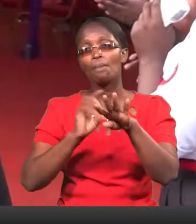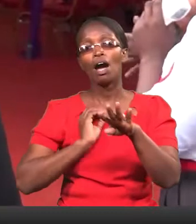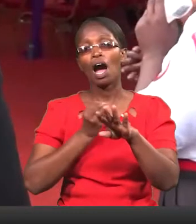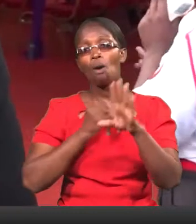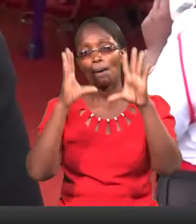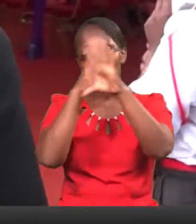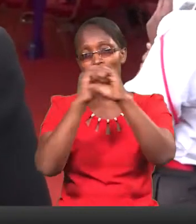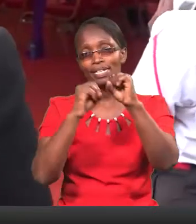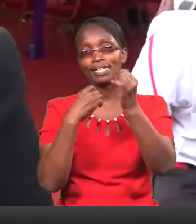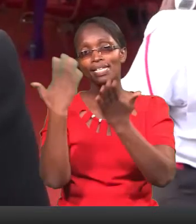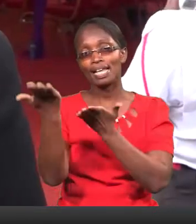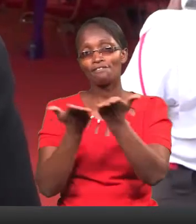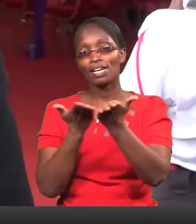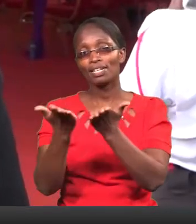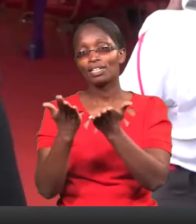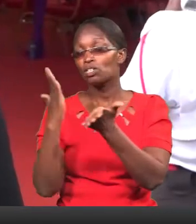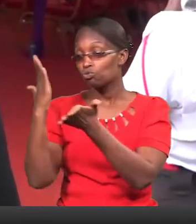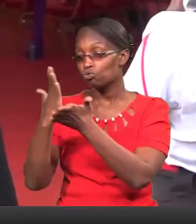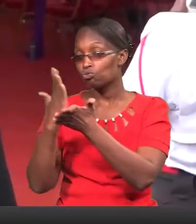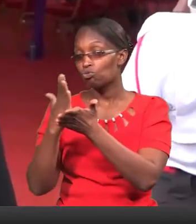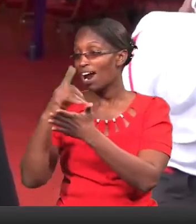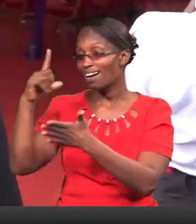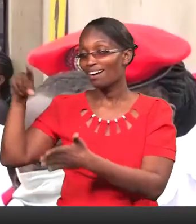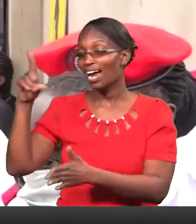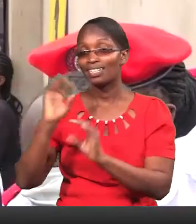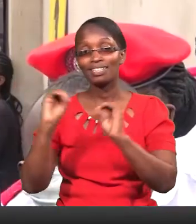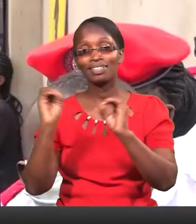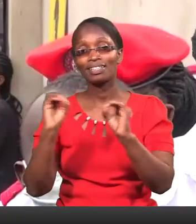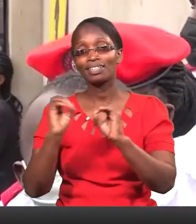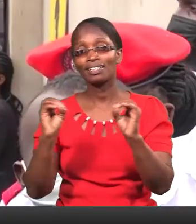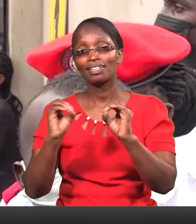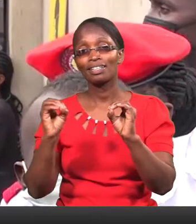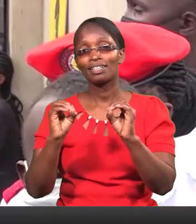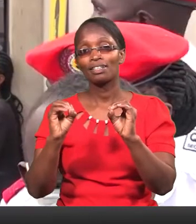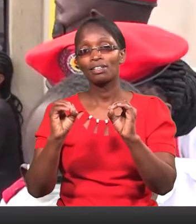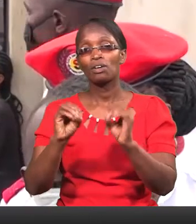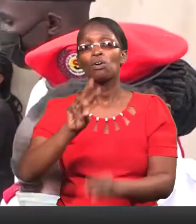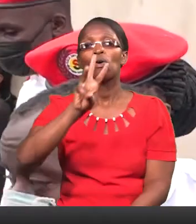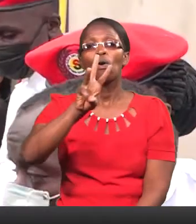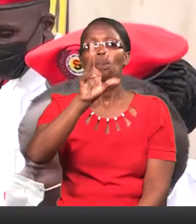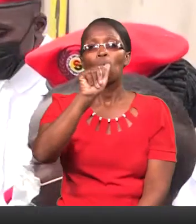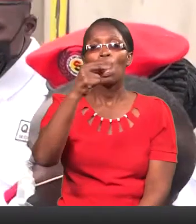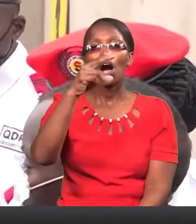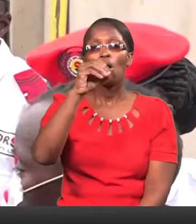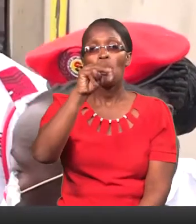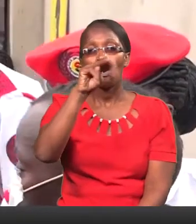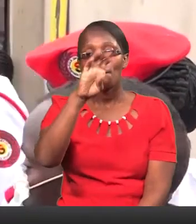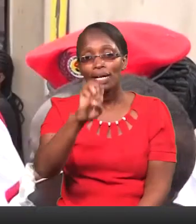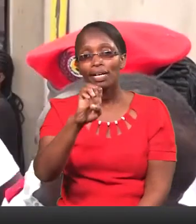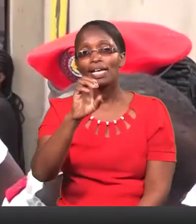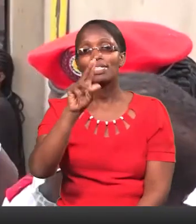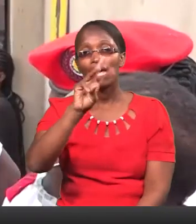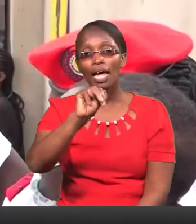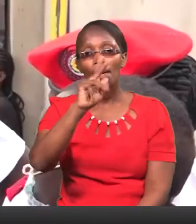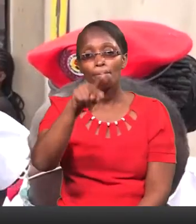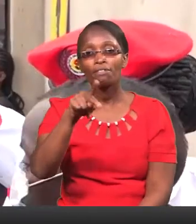regime of the His Excellency the President. It is not right because the Honorable Alice Wahome is the only member of parliament for